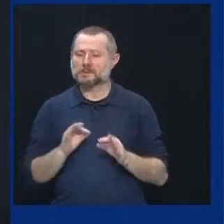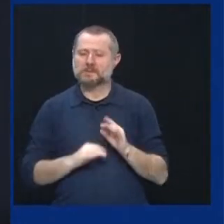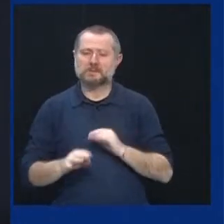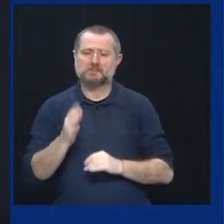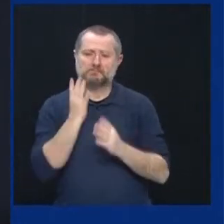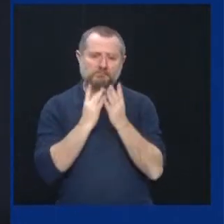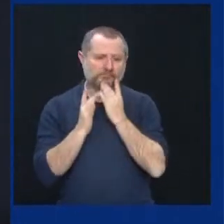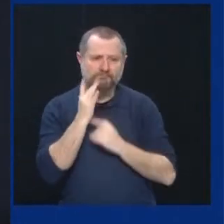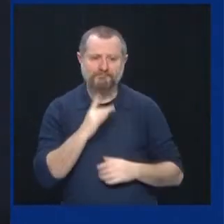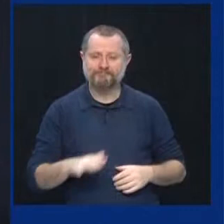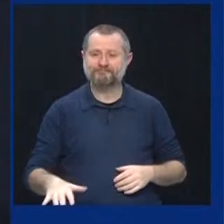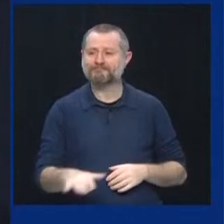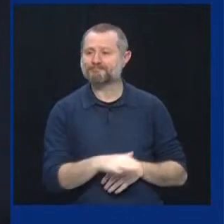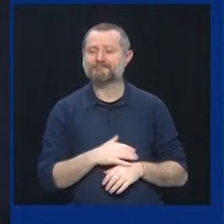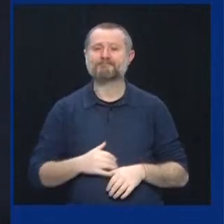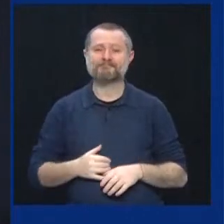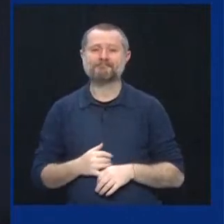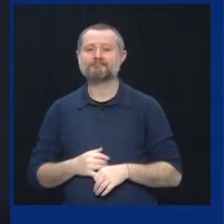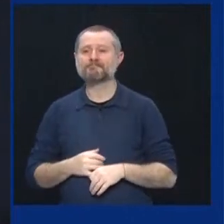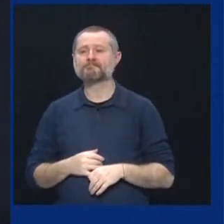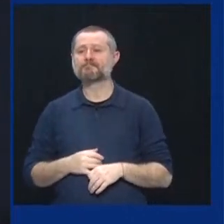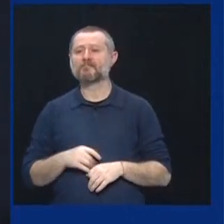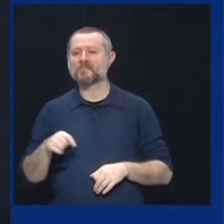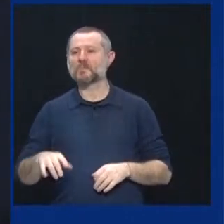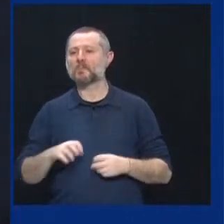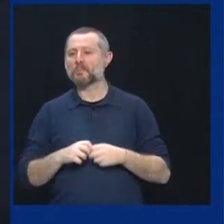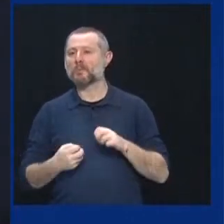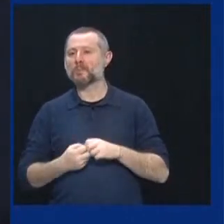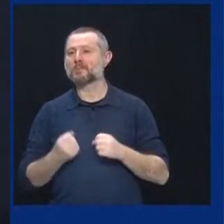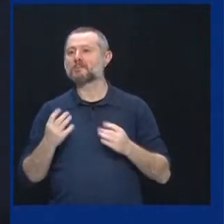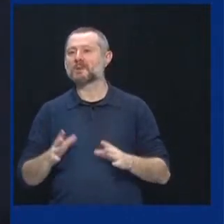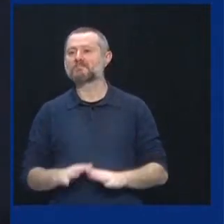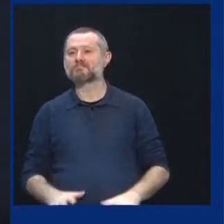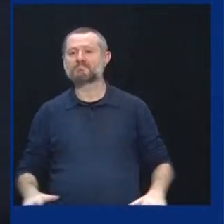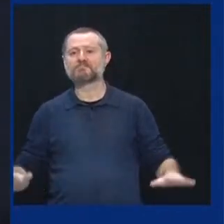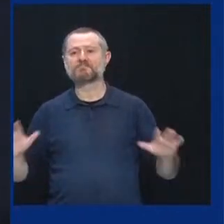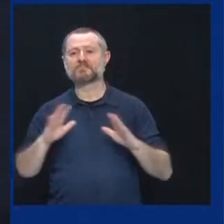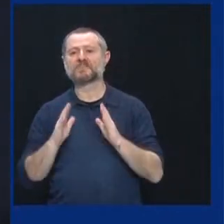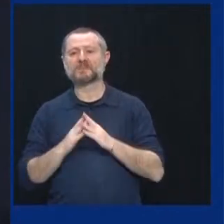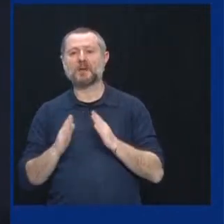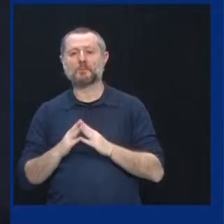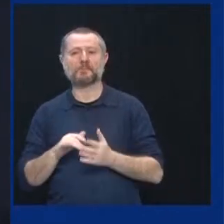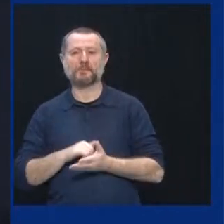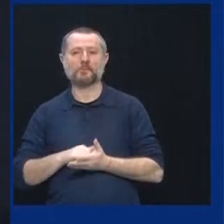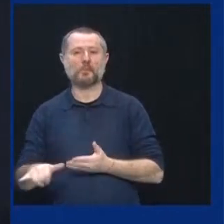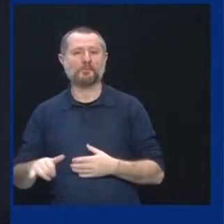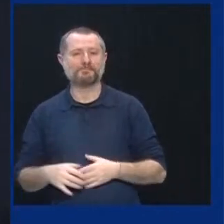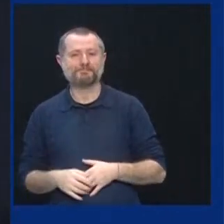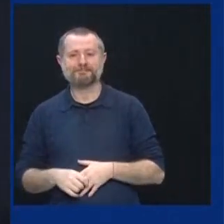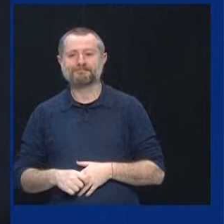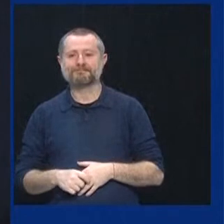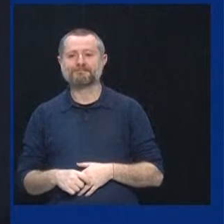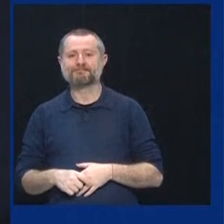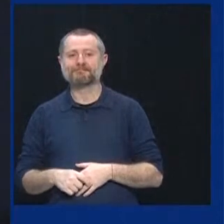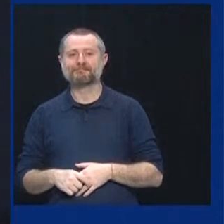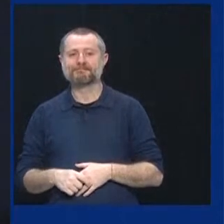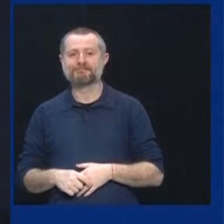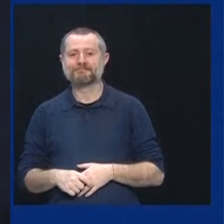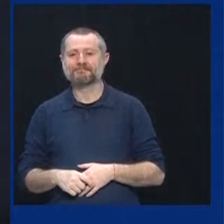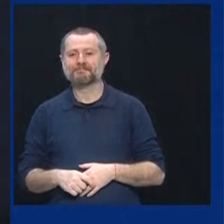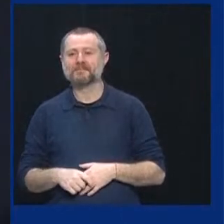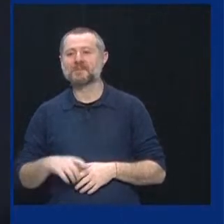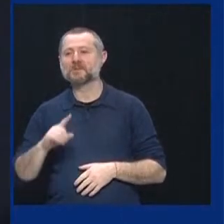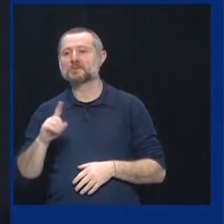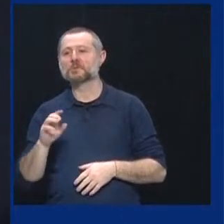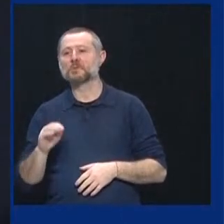And this is going to be a problem for many urban environments. You know, Zoom, Bill,